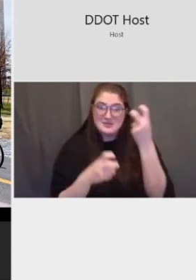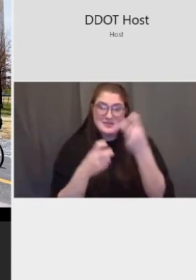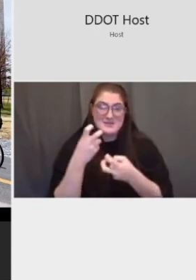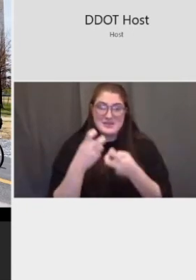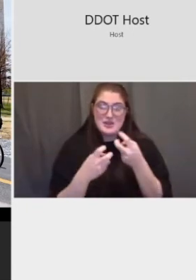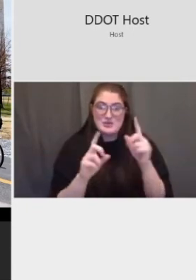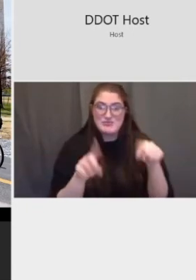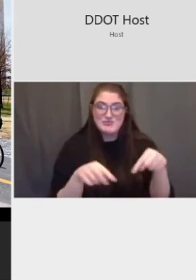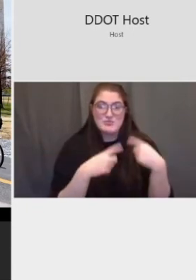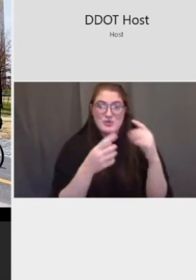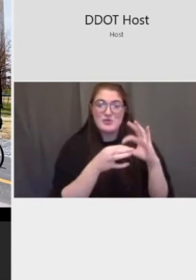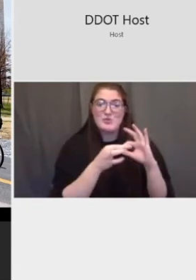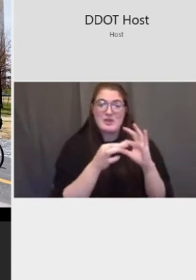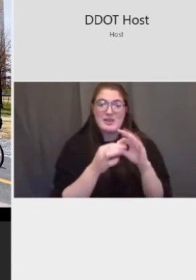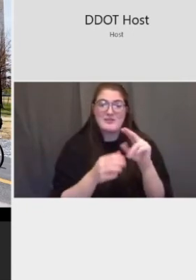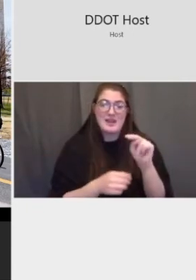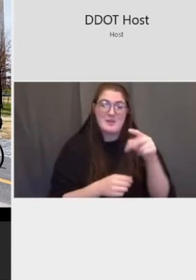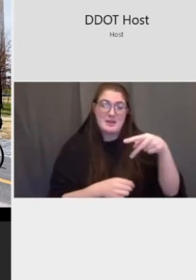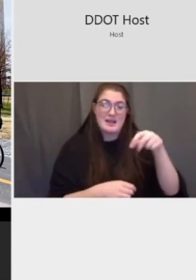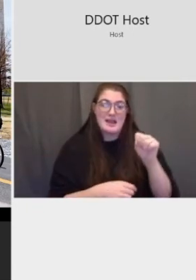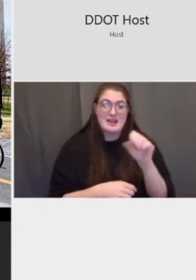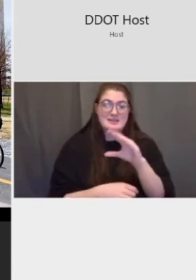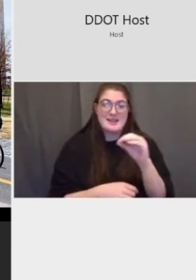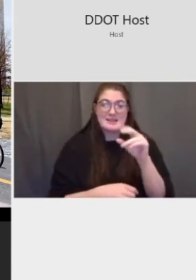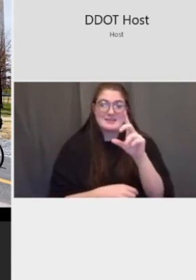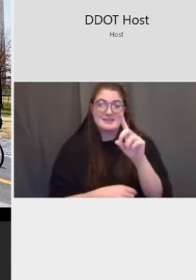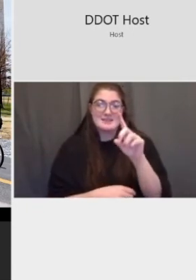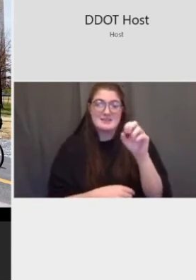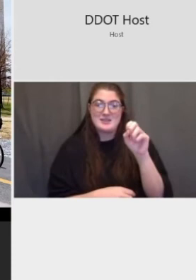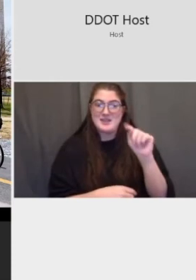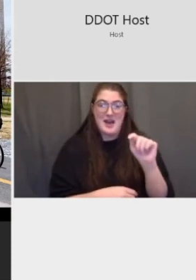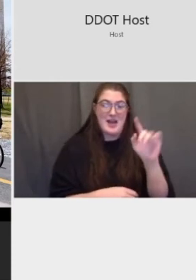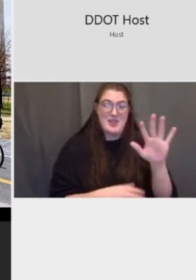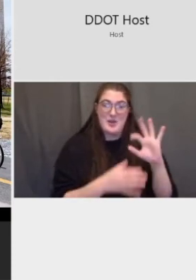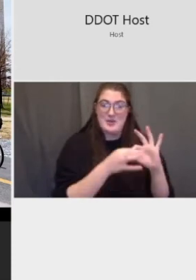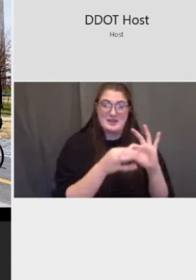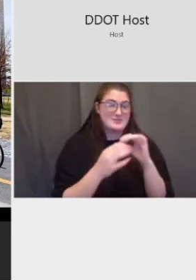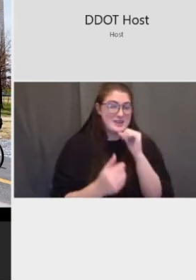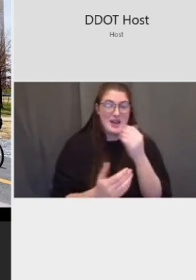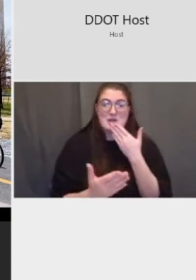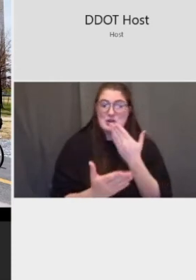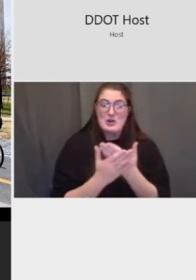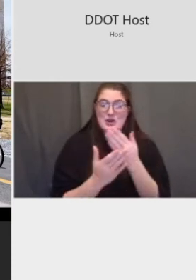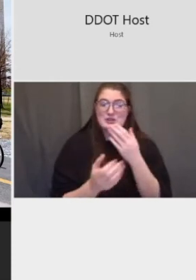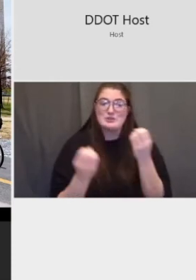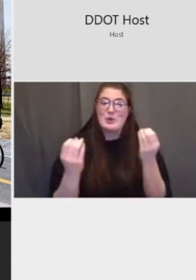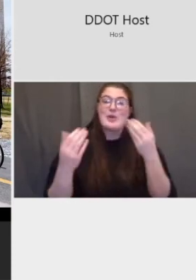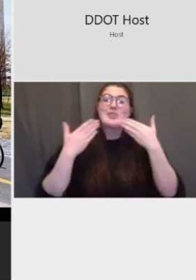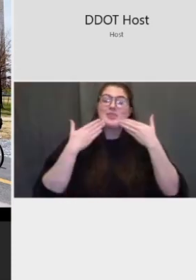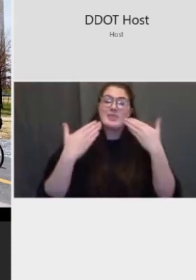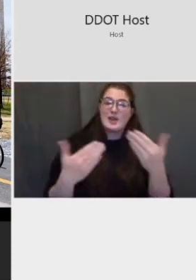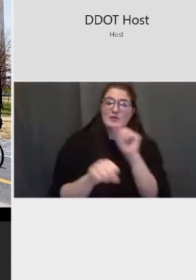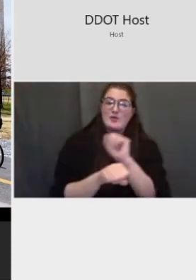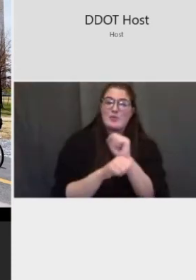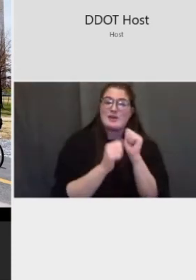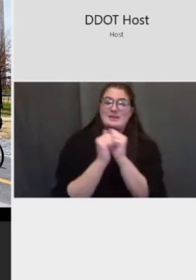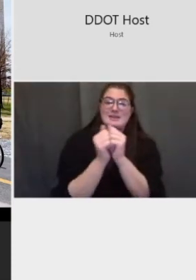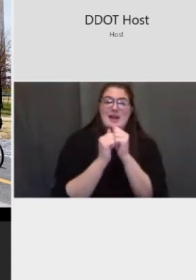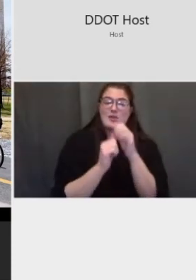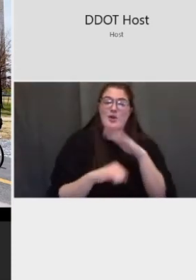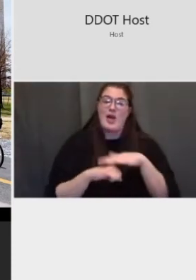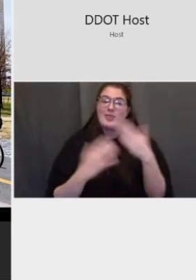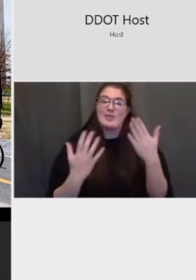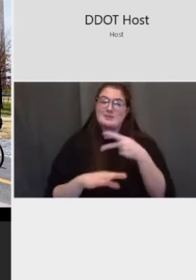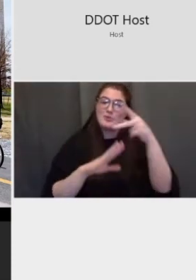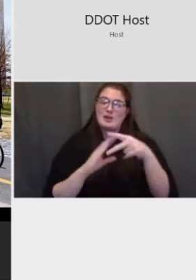the relationship with NPS and DDOT wasn't very good. And so thank you for working together on this project and hopefully many more.